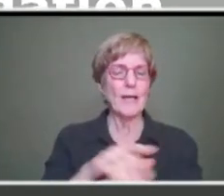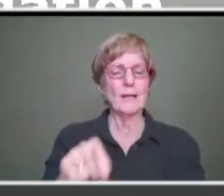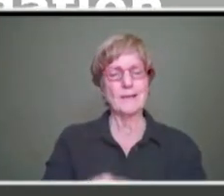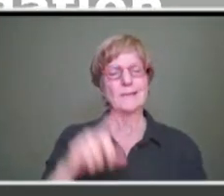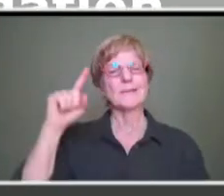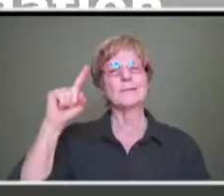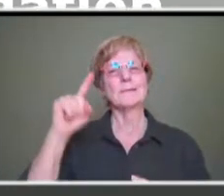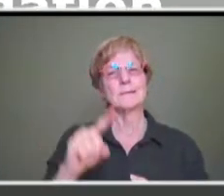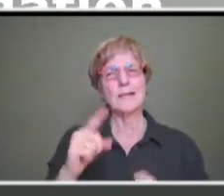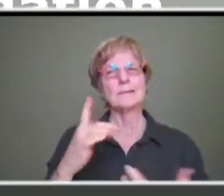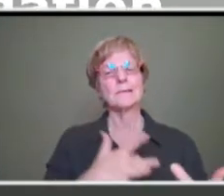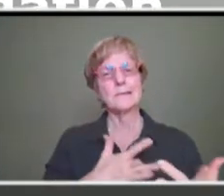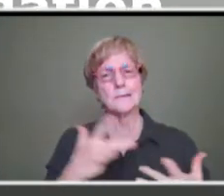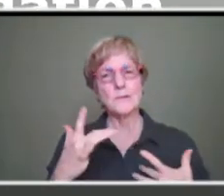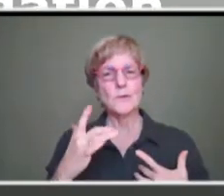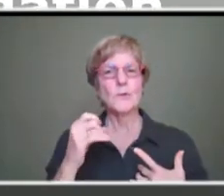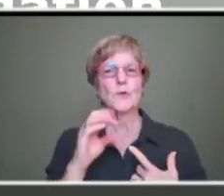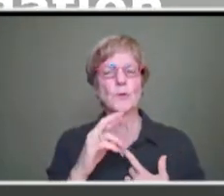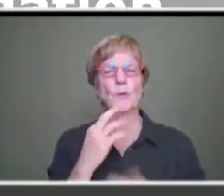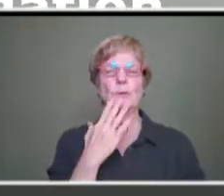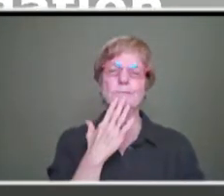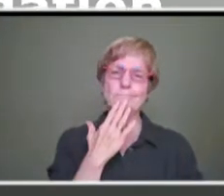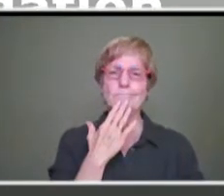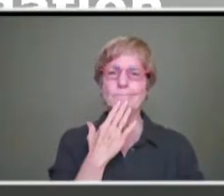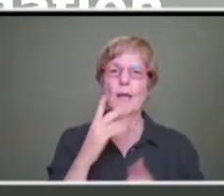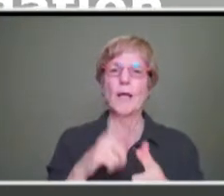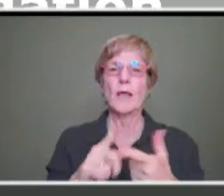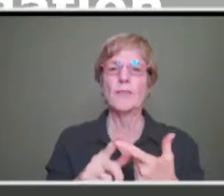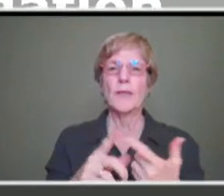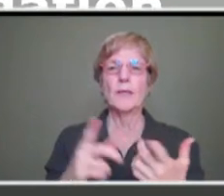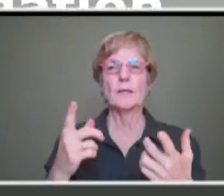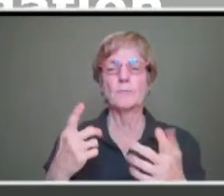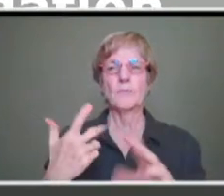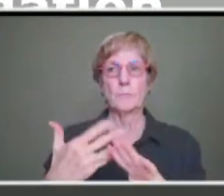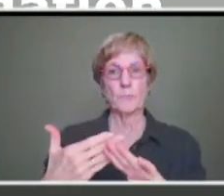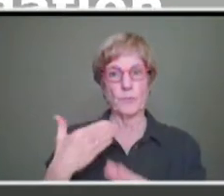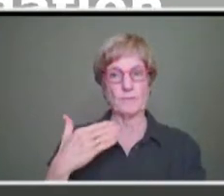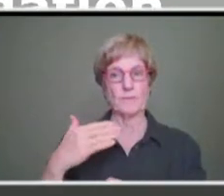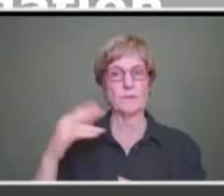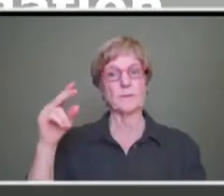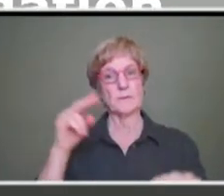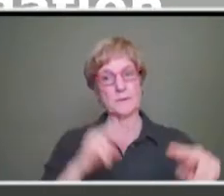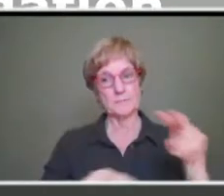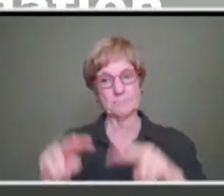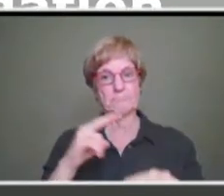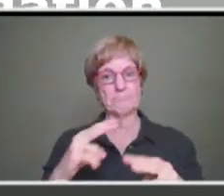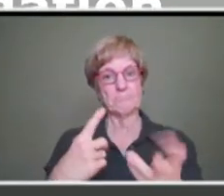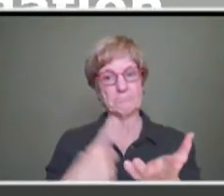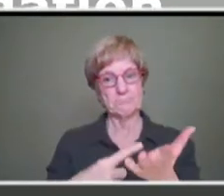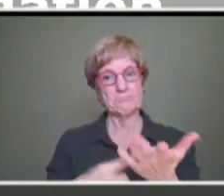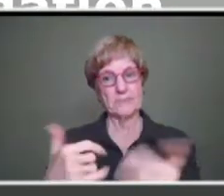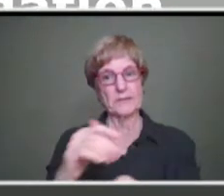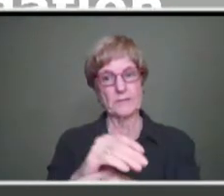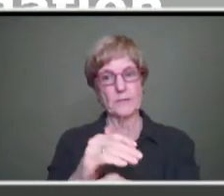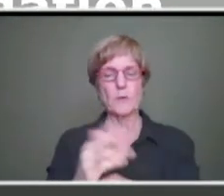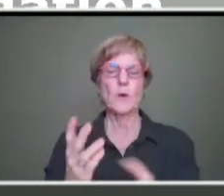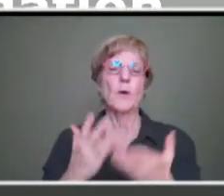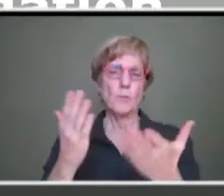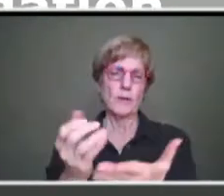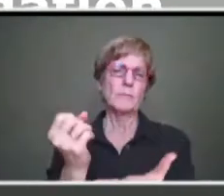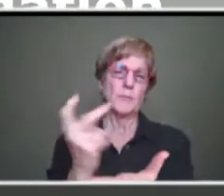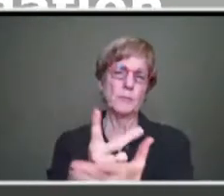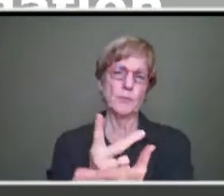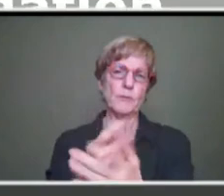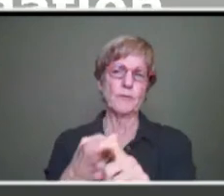concern or conservation than than once previously looked at this evening so we are recommending approval based off of of